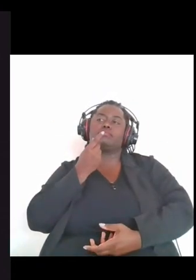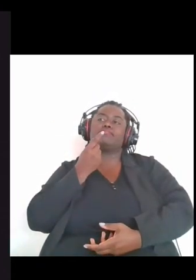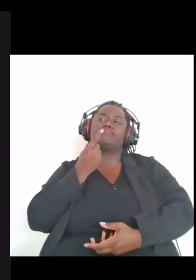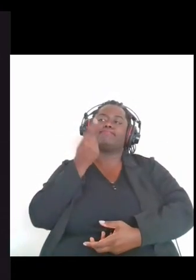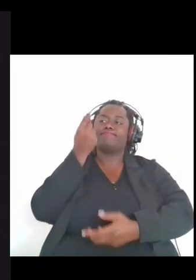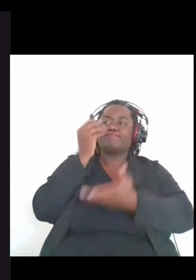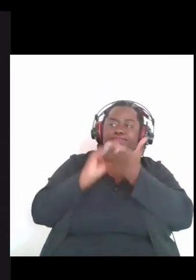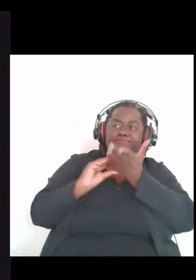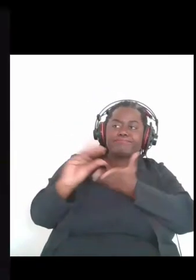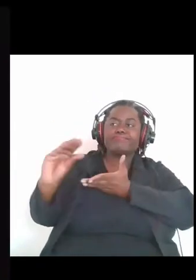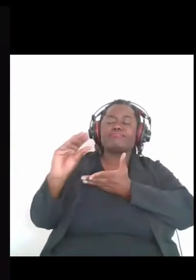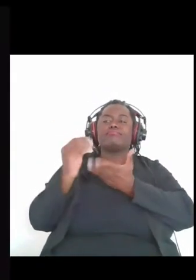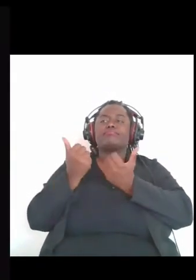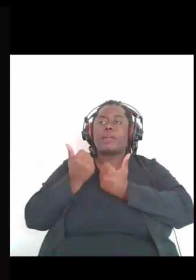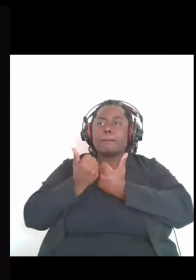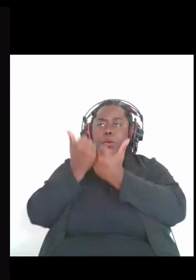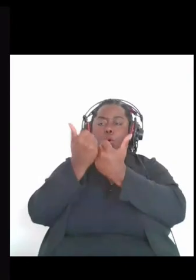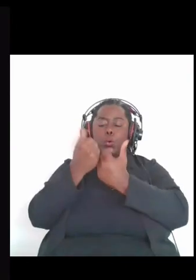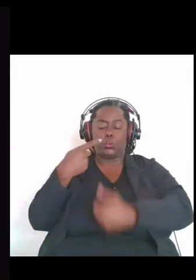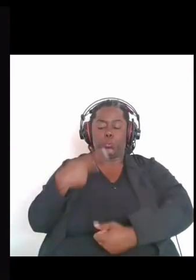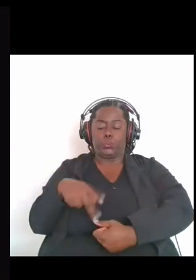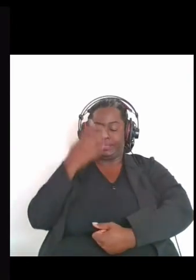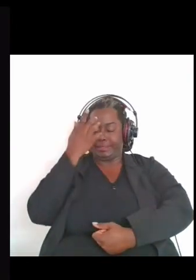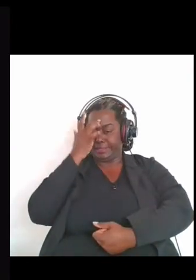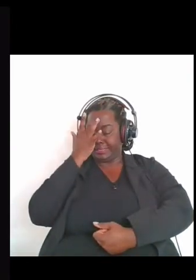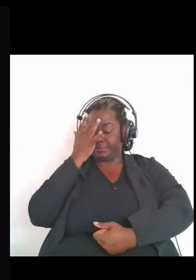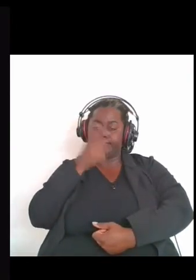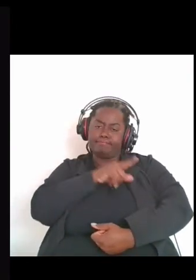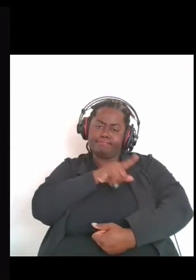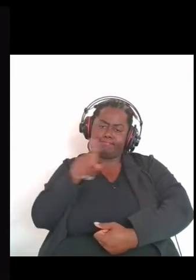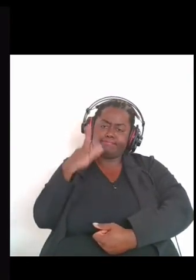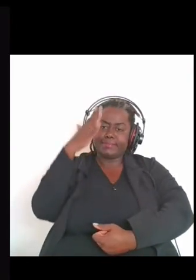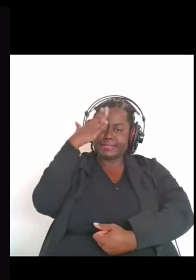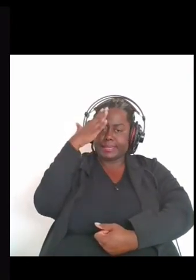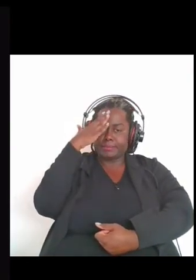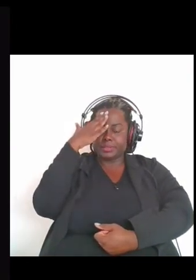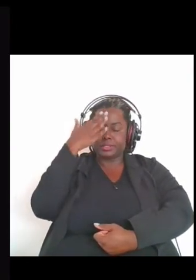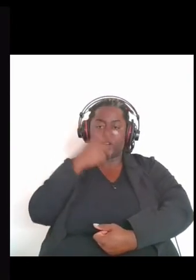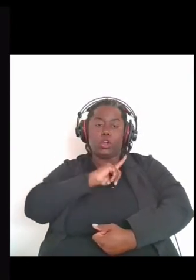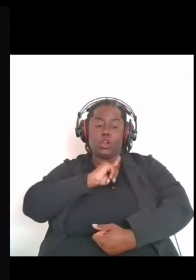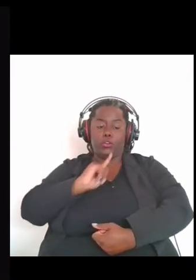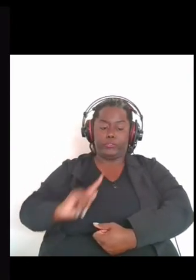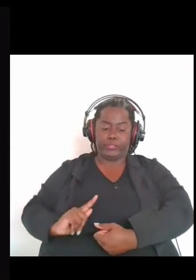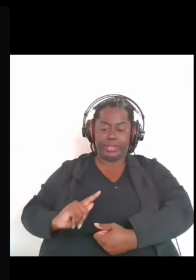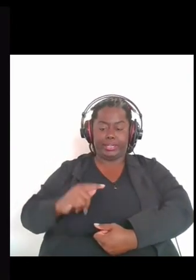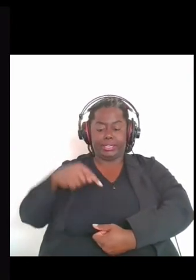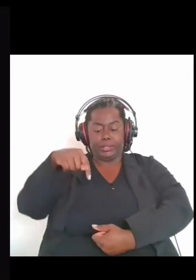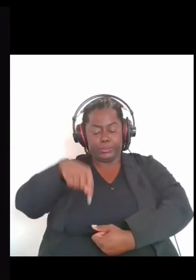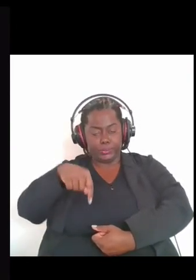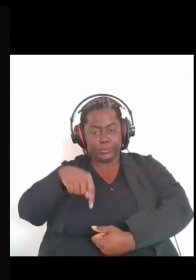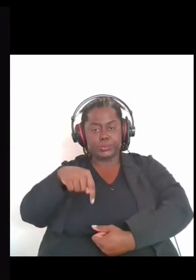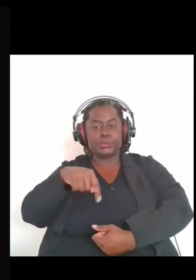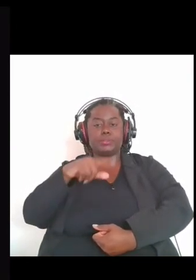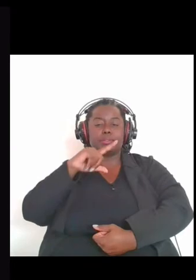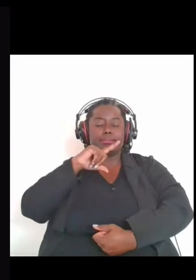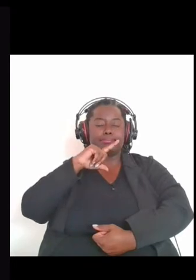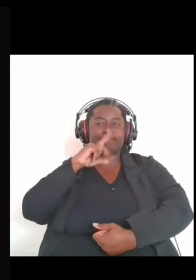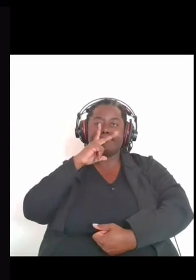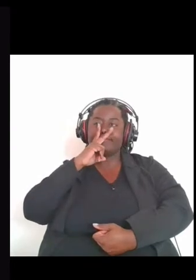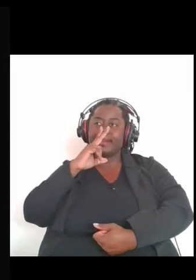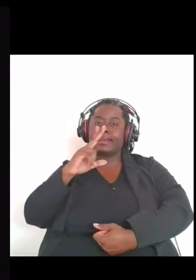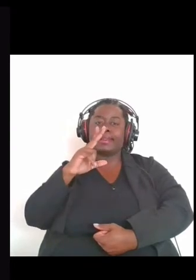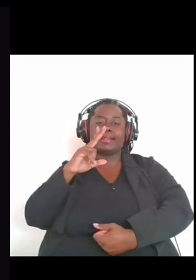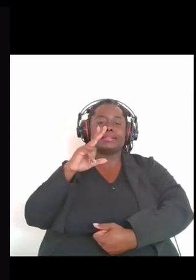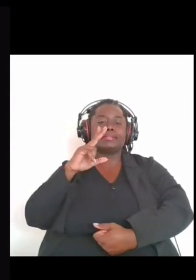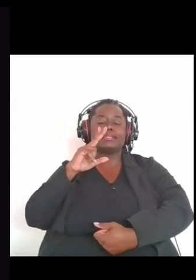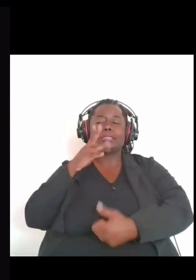our government has stopped or made it very difficult for foreign funds to also come into the country to different